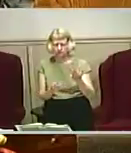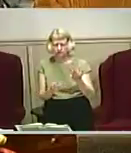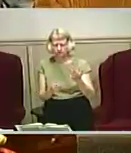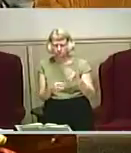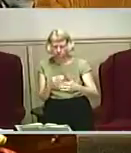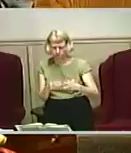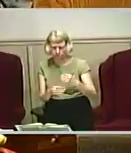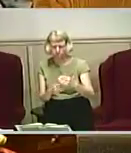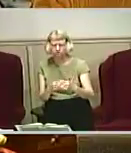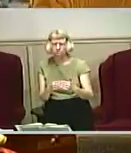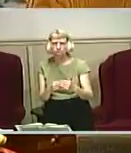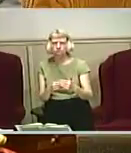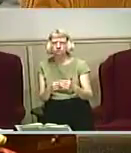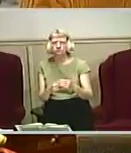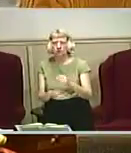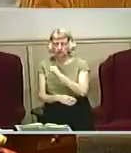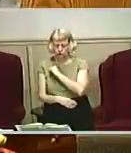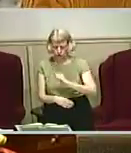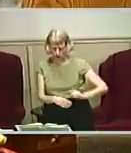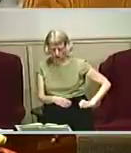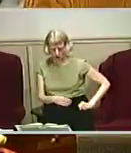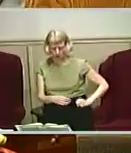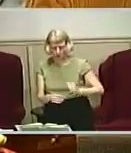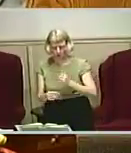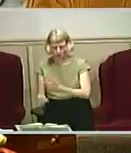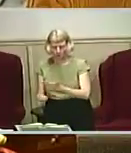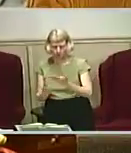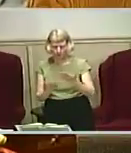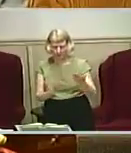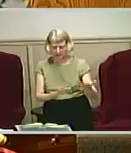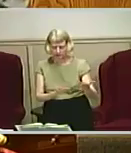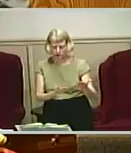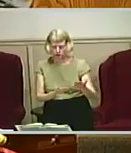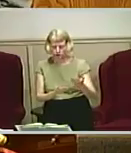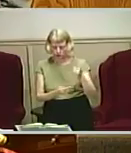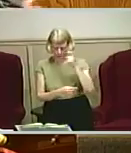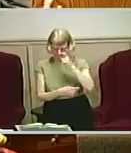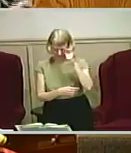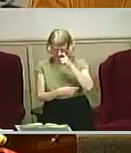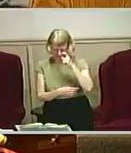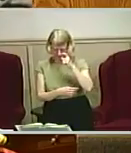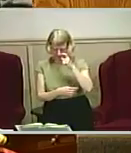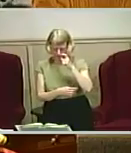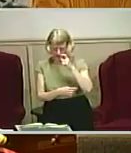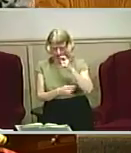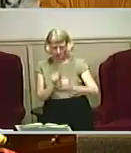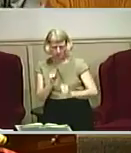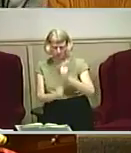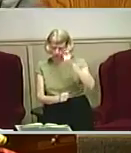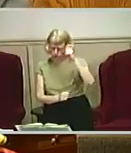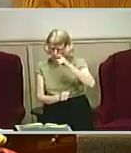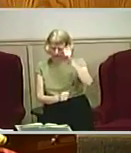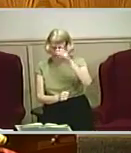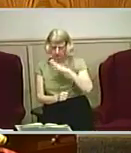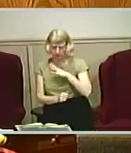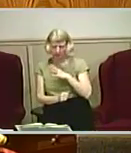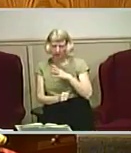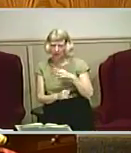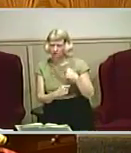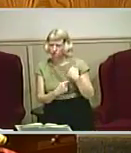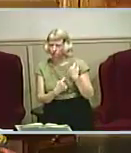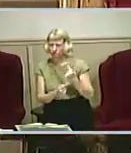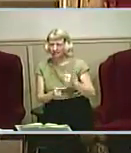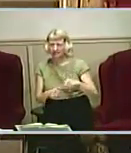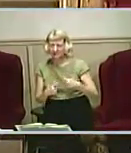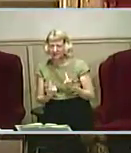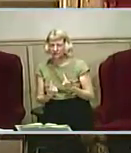and Solomon is passing on that wisdom. Solomon being the wisest man who ever lived, and I know as we